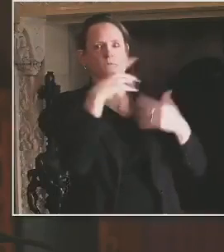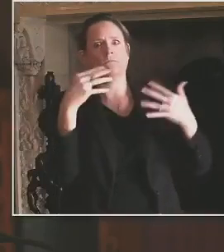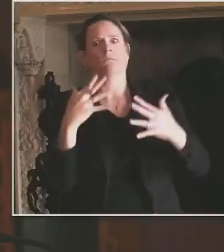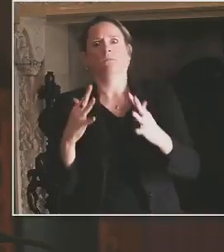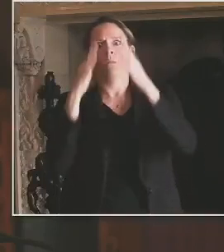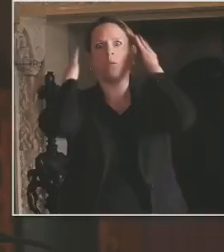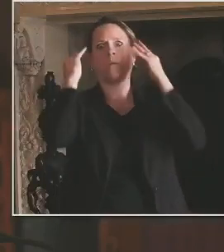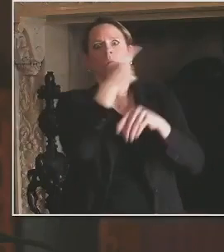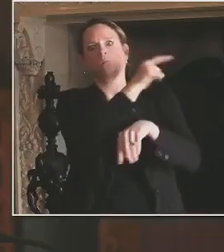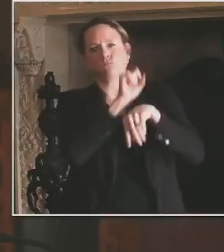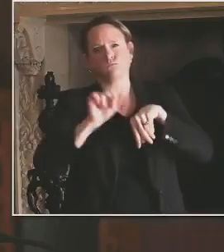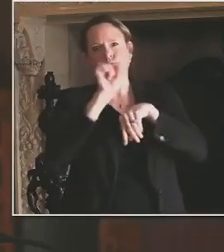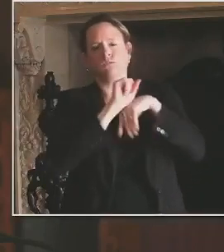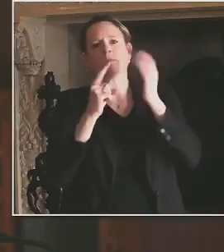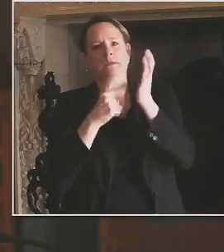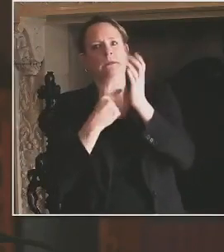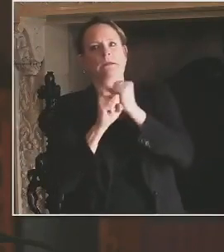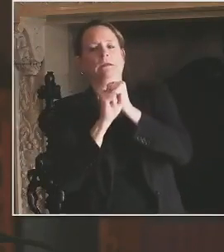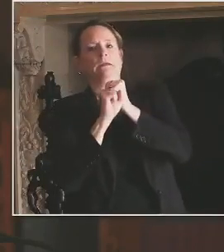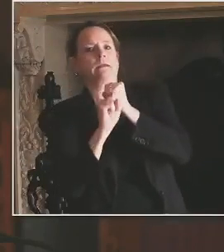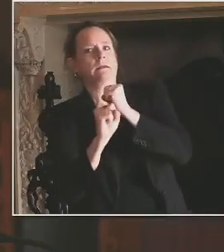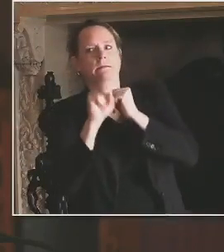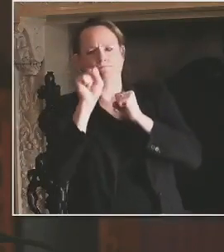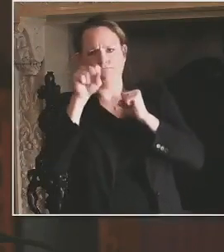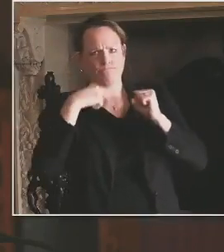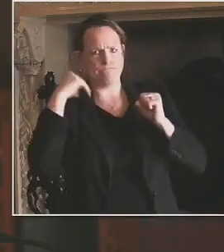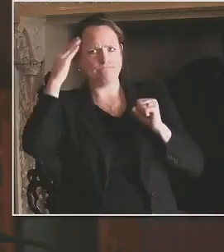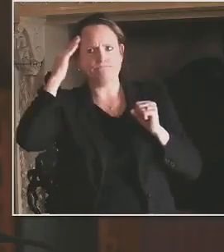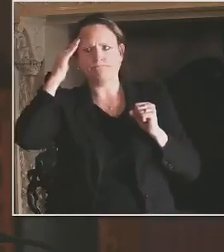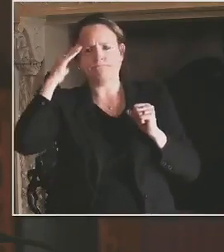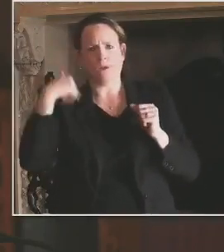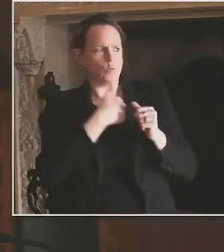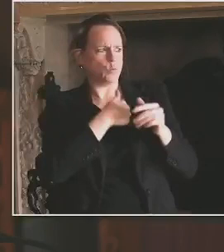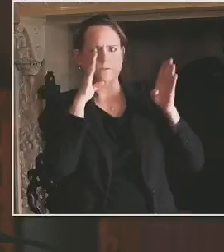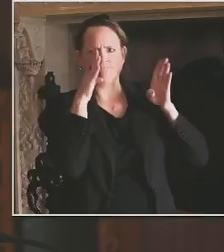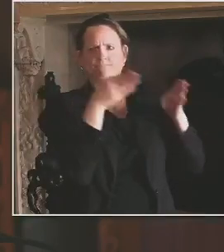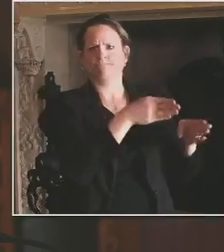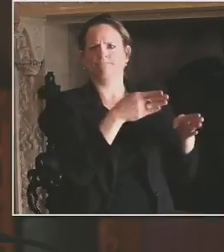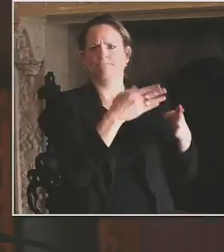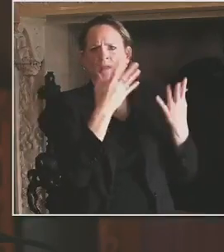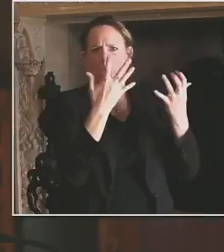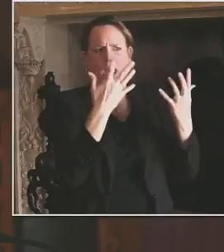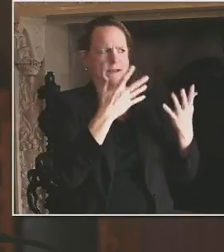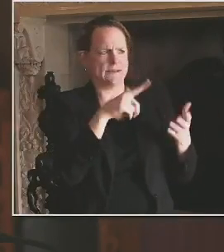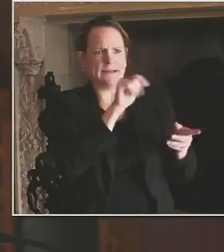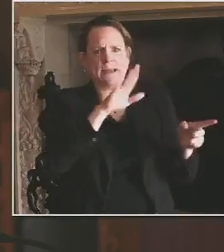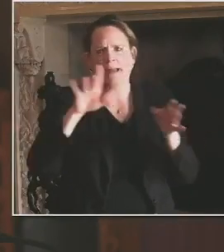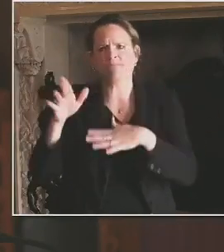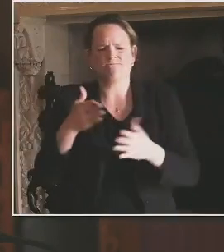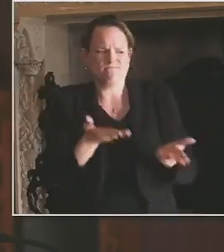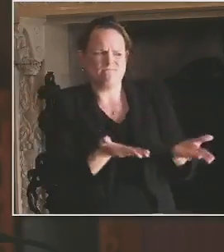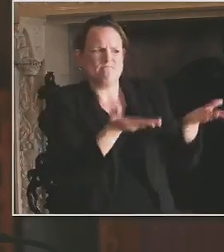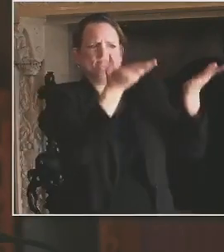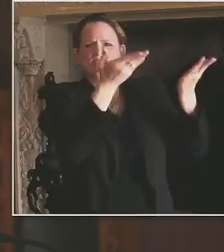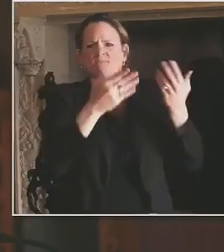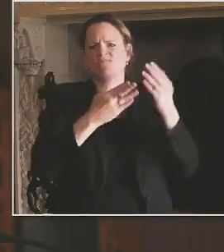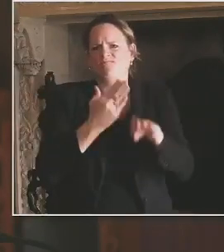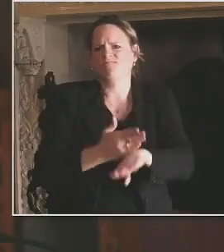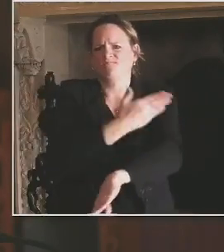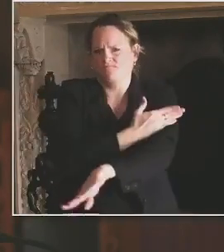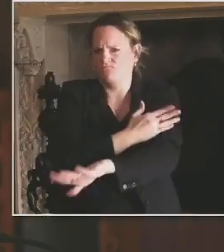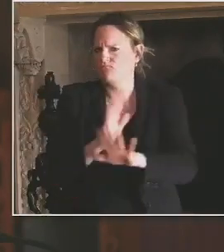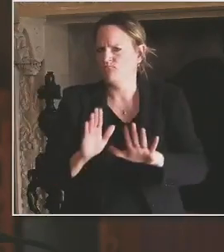to continue to build our capacity within the state so that we can do everything we can to keep them as low as possible. But I do think from that perspective,